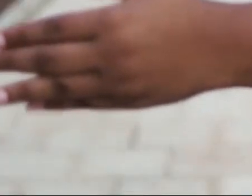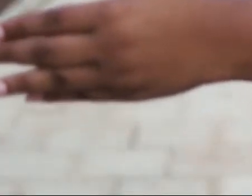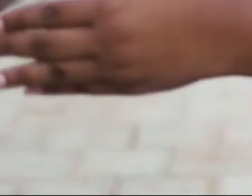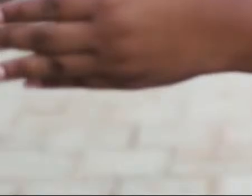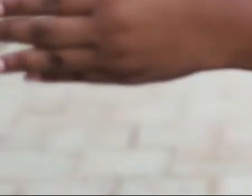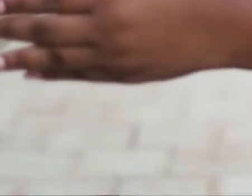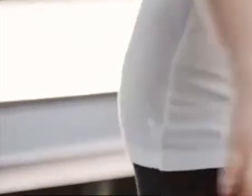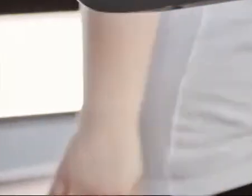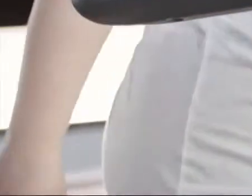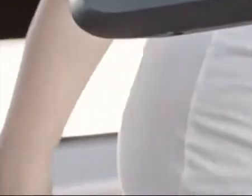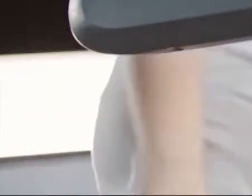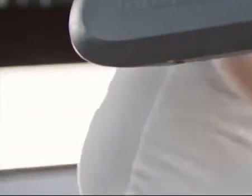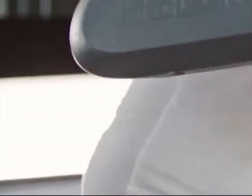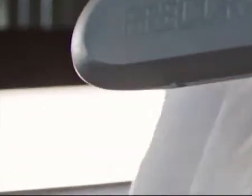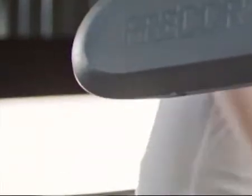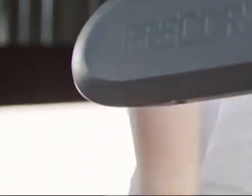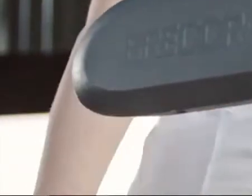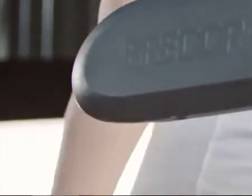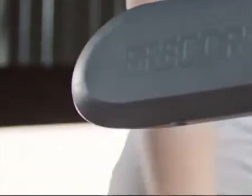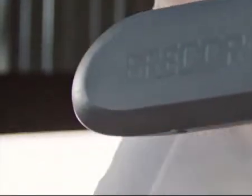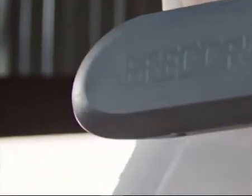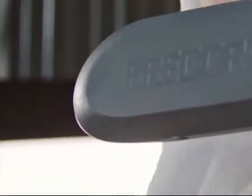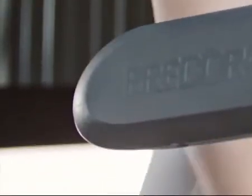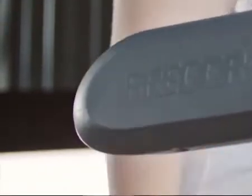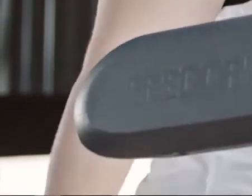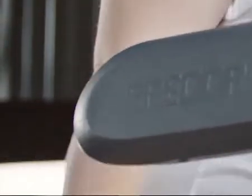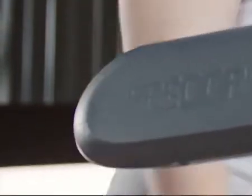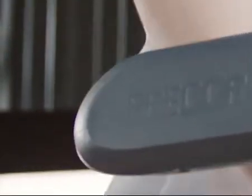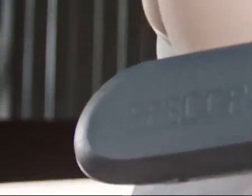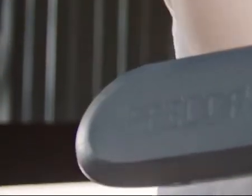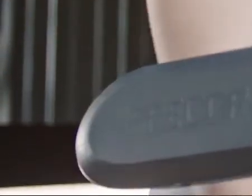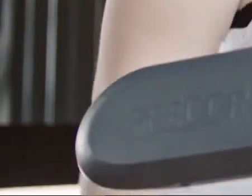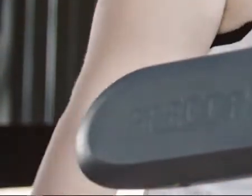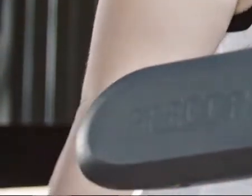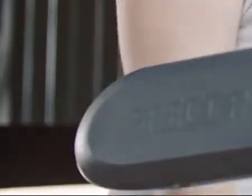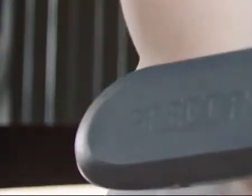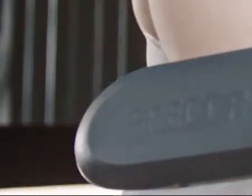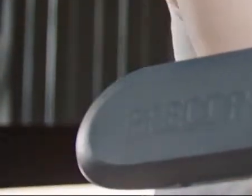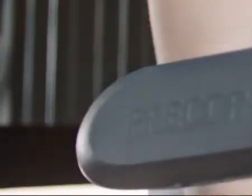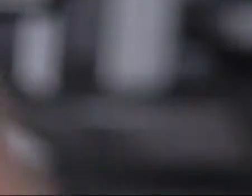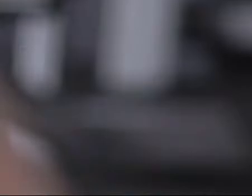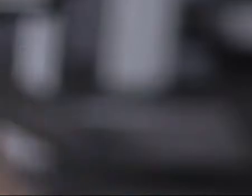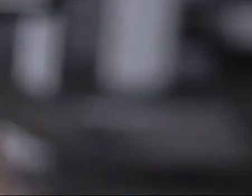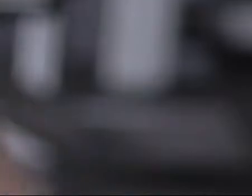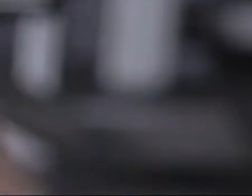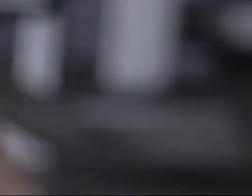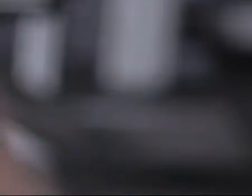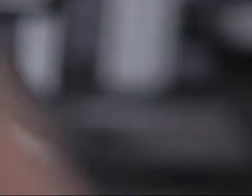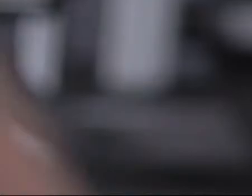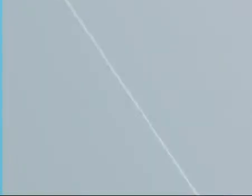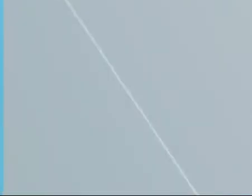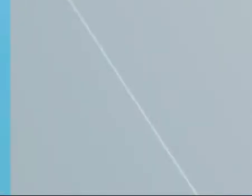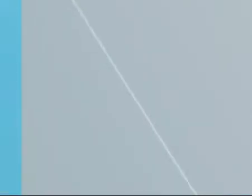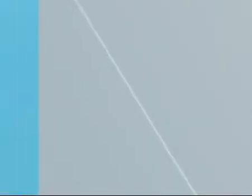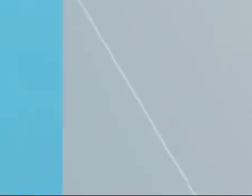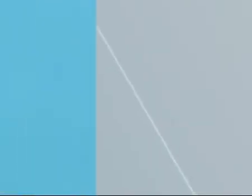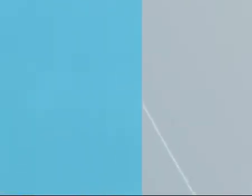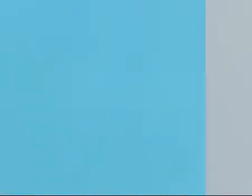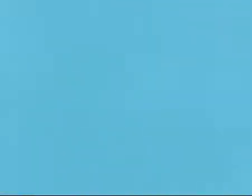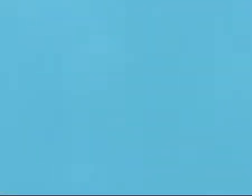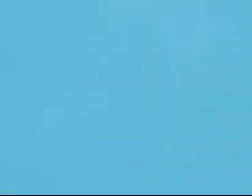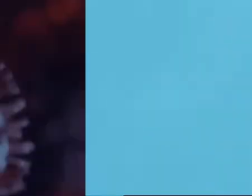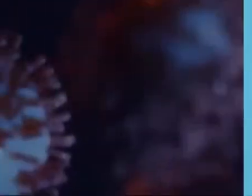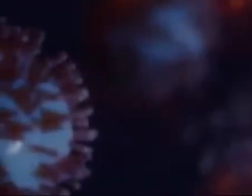to undergo a life-saving medical procedure, bariatric surgery. The Morning Medical Update starts right now.